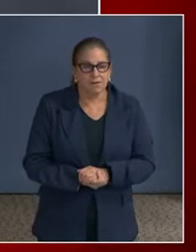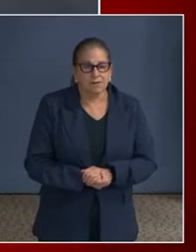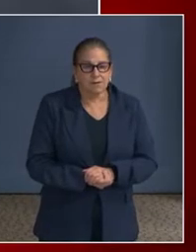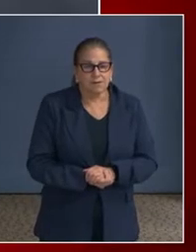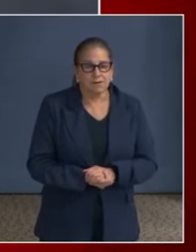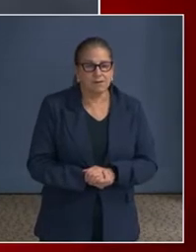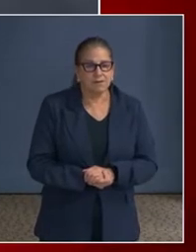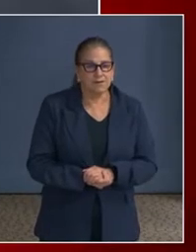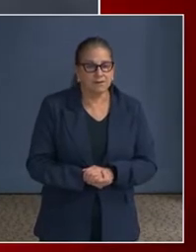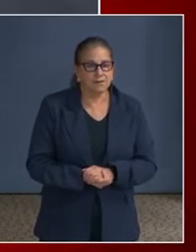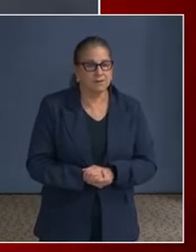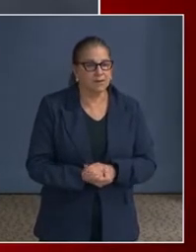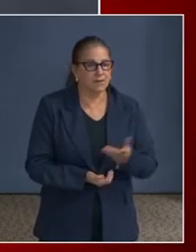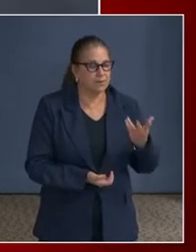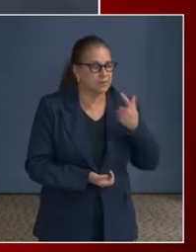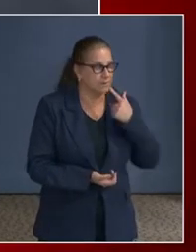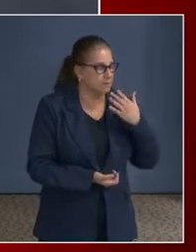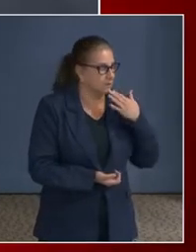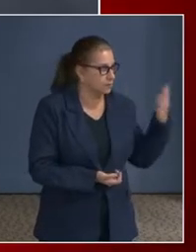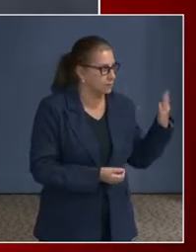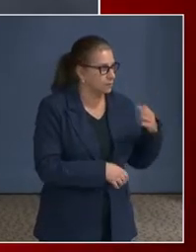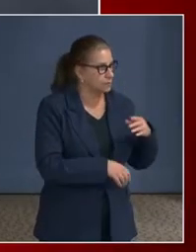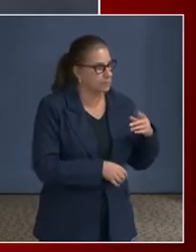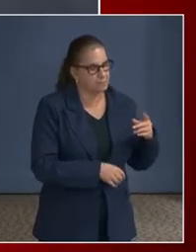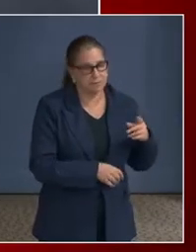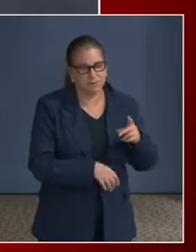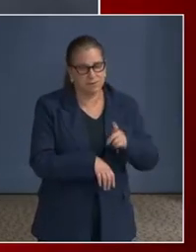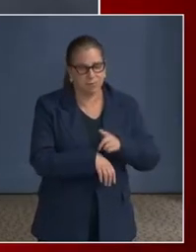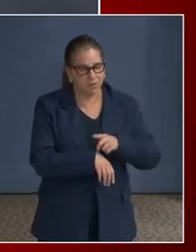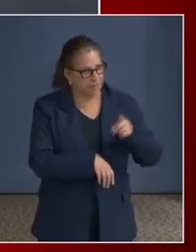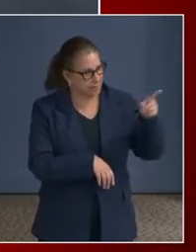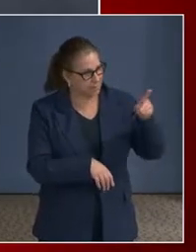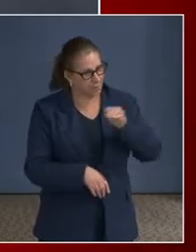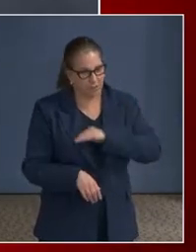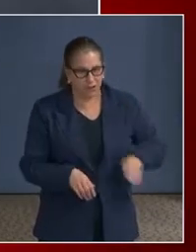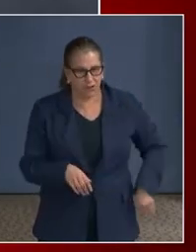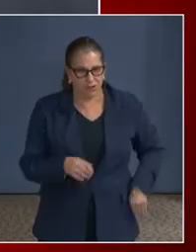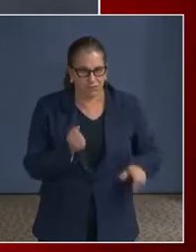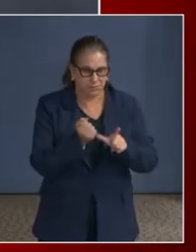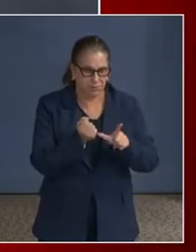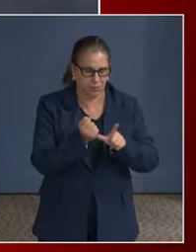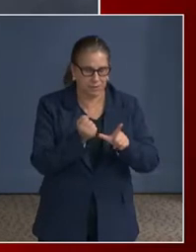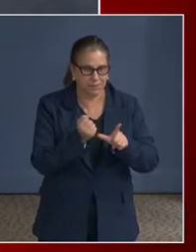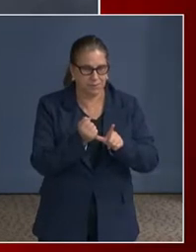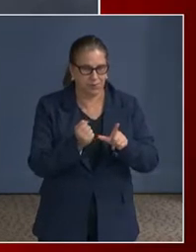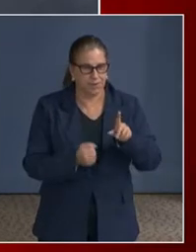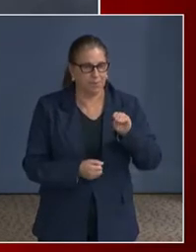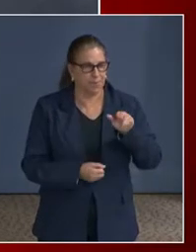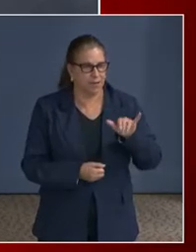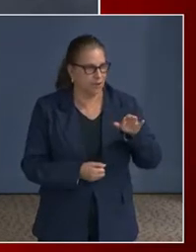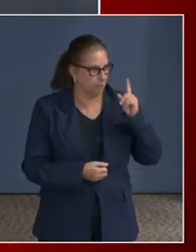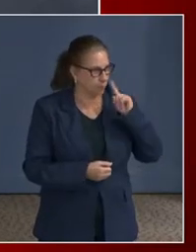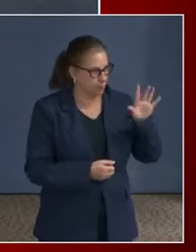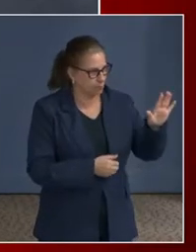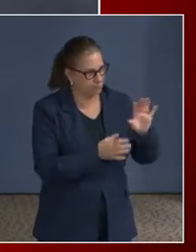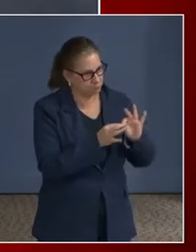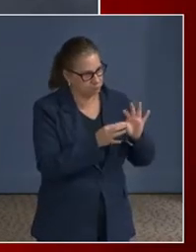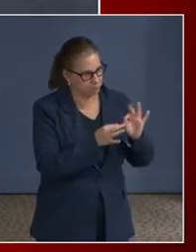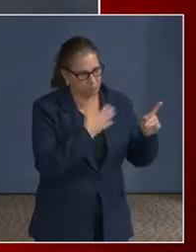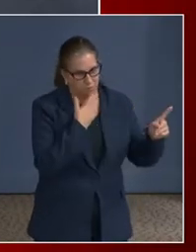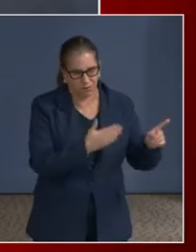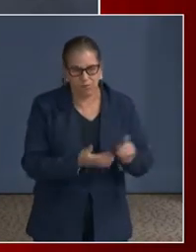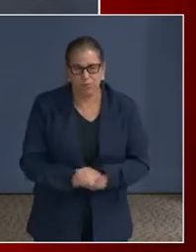Events DC to utilize their expertise in events planning and adjust